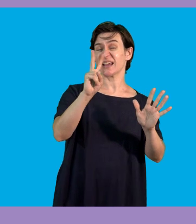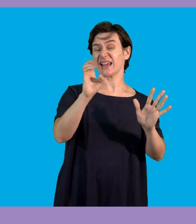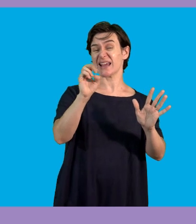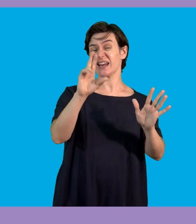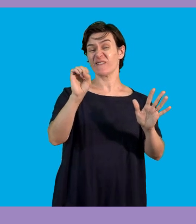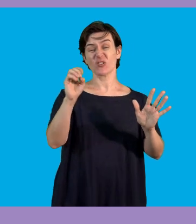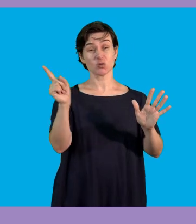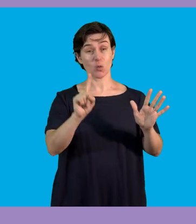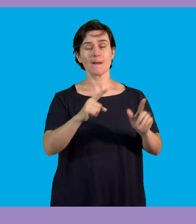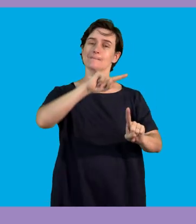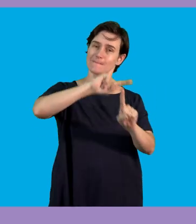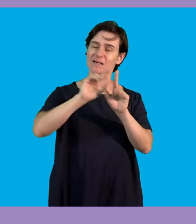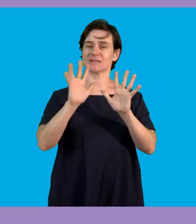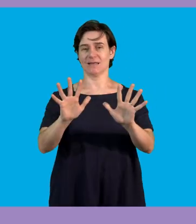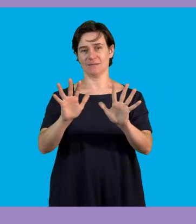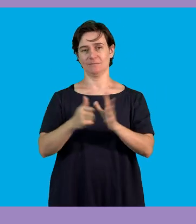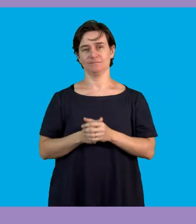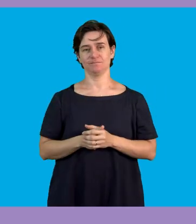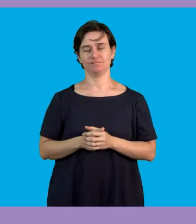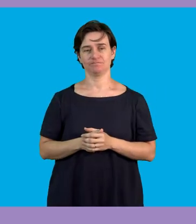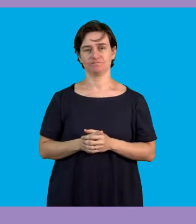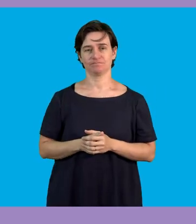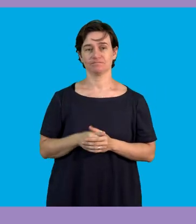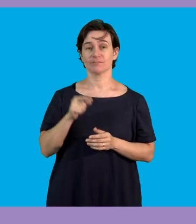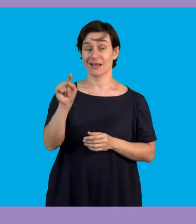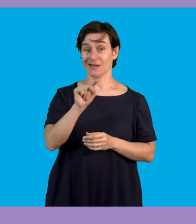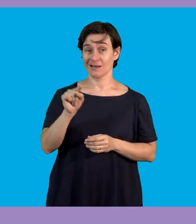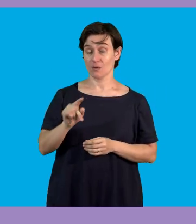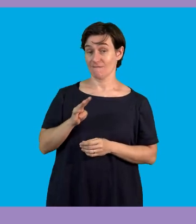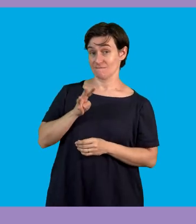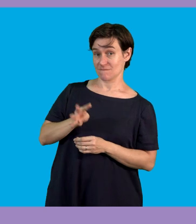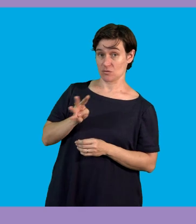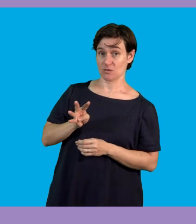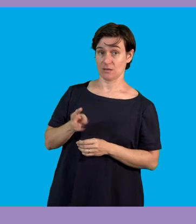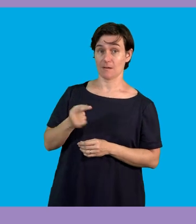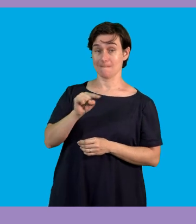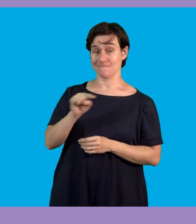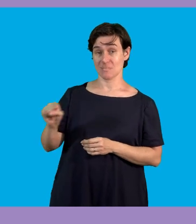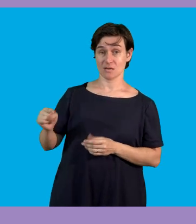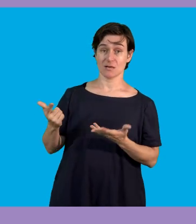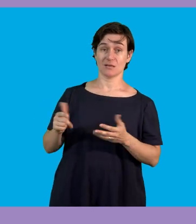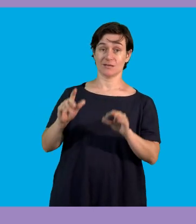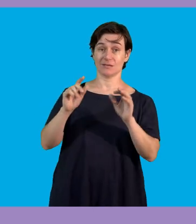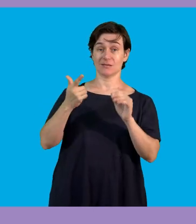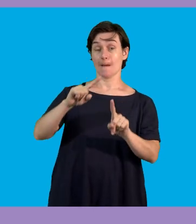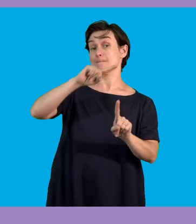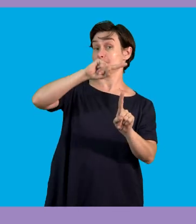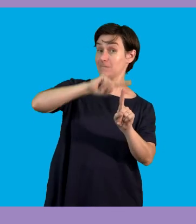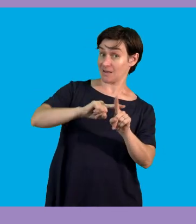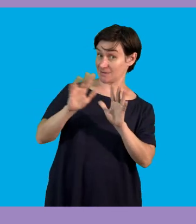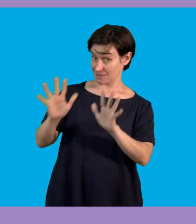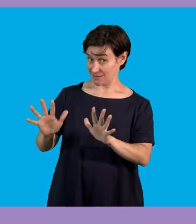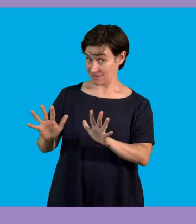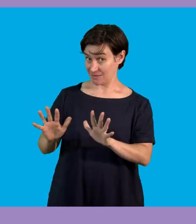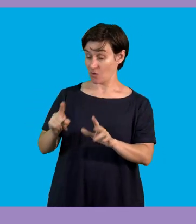be plus 10. That's the additive inverse of negative 10, which equals to 14 plus